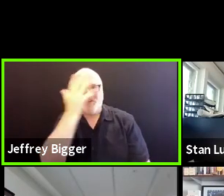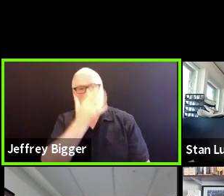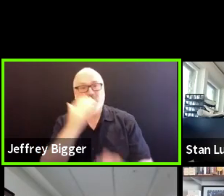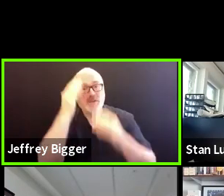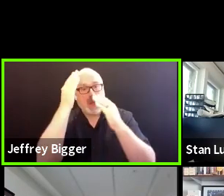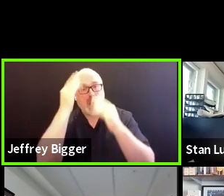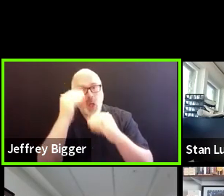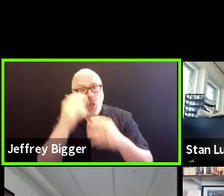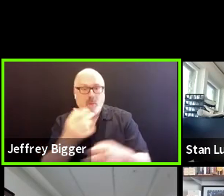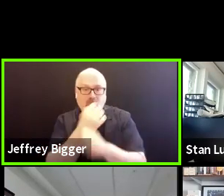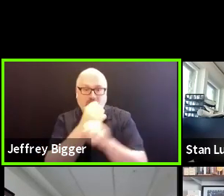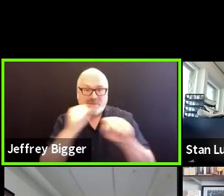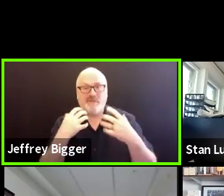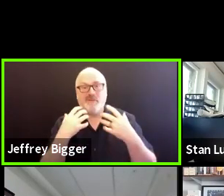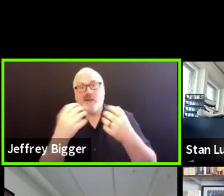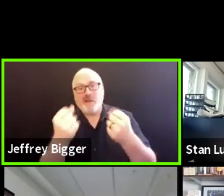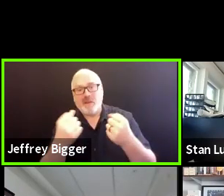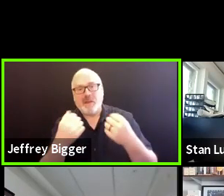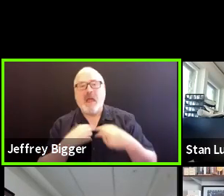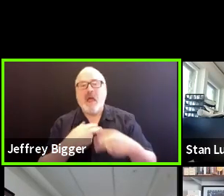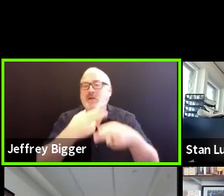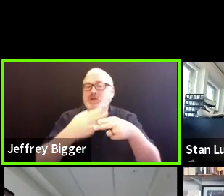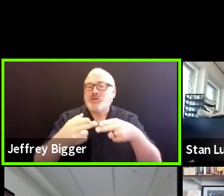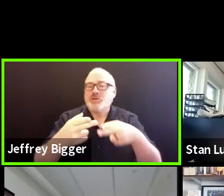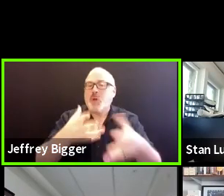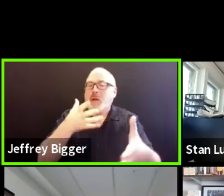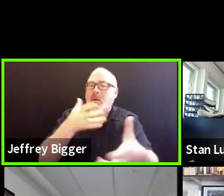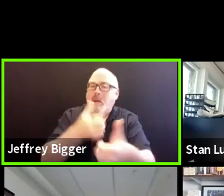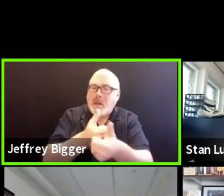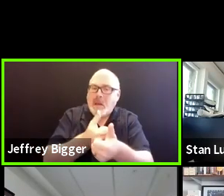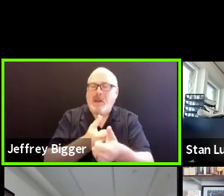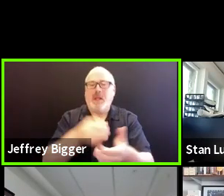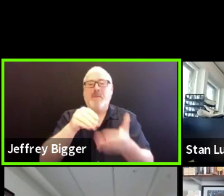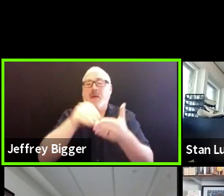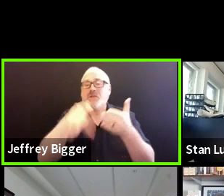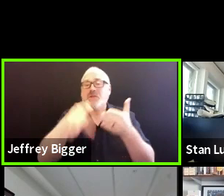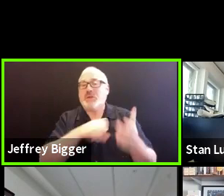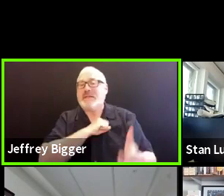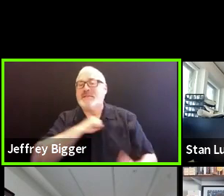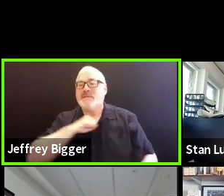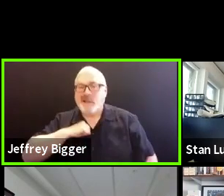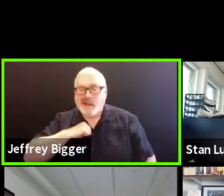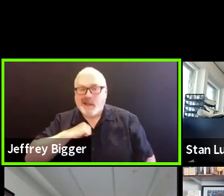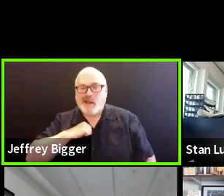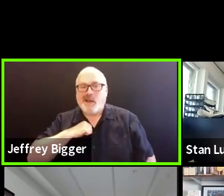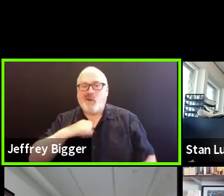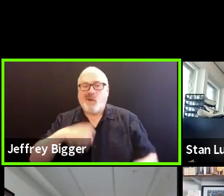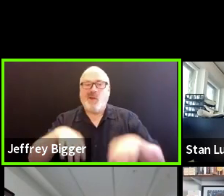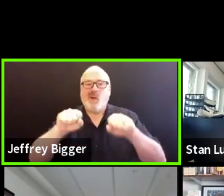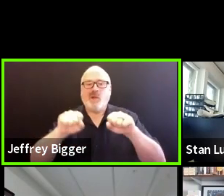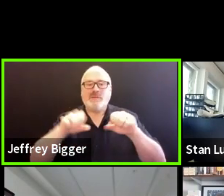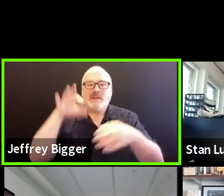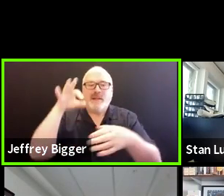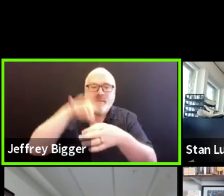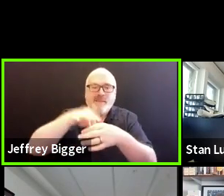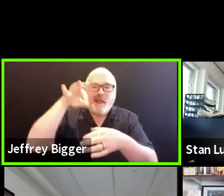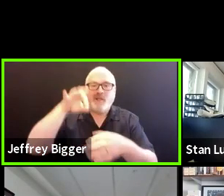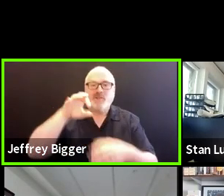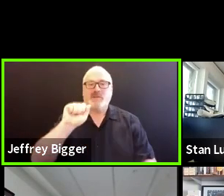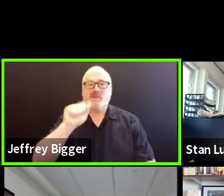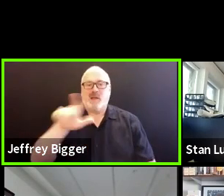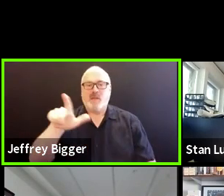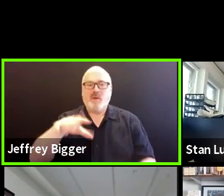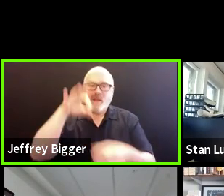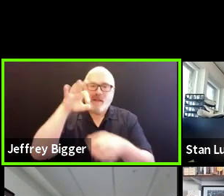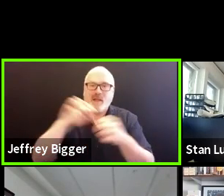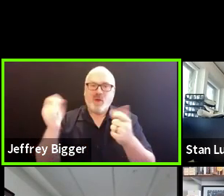and healthy. I just have a quick update about our Student Senate. So we held elections in April and we elected all